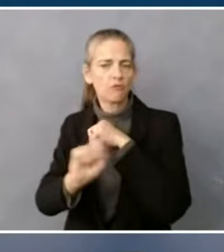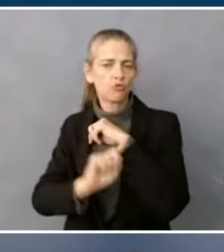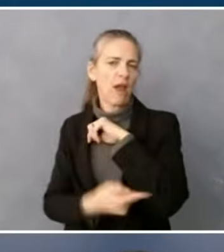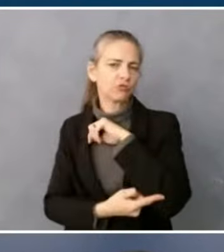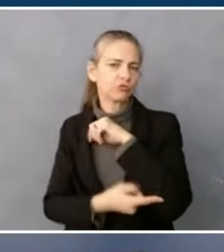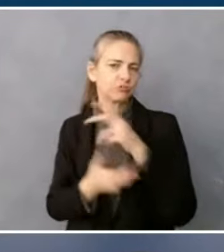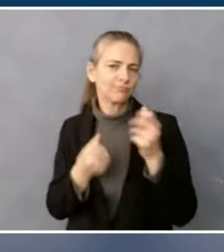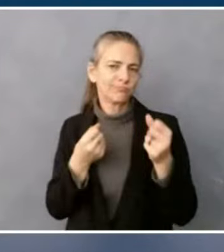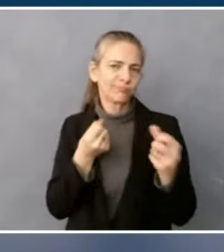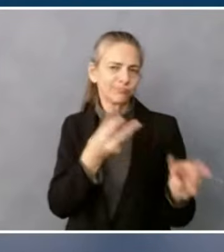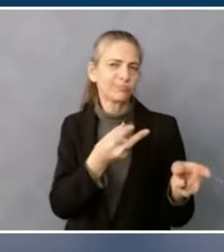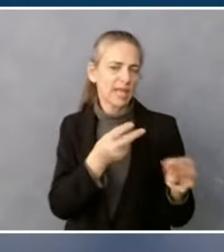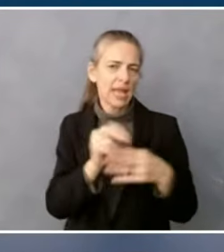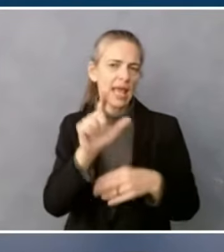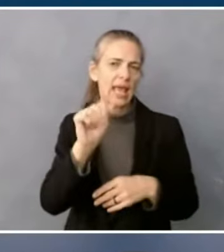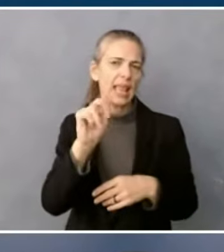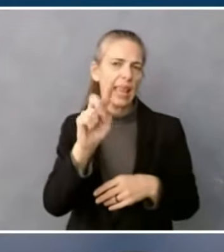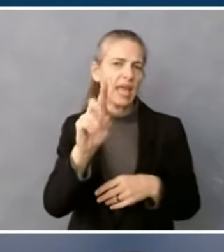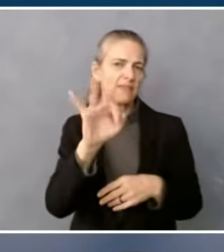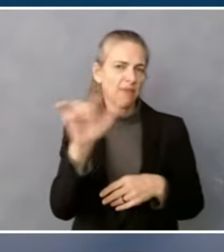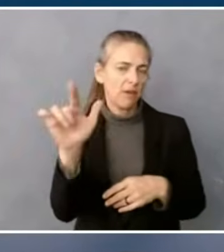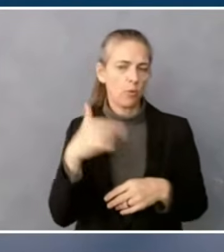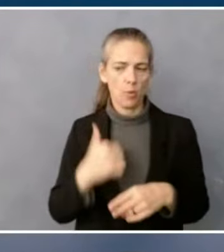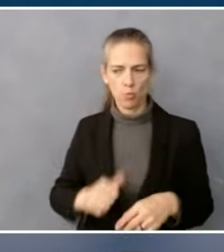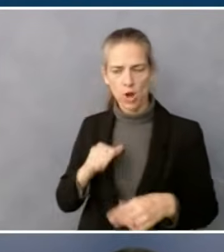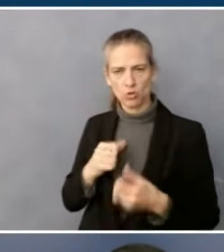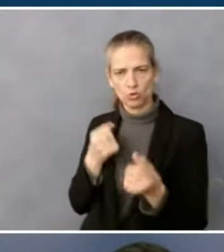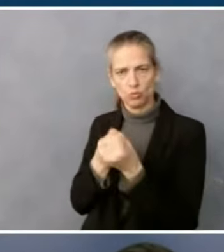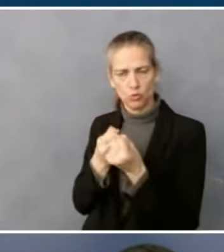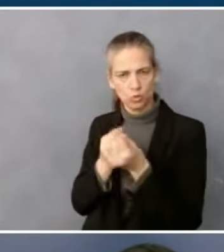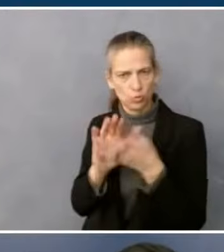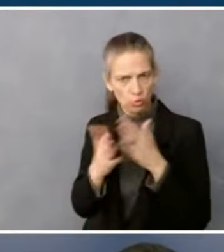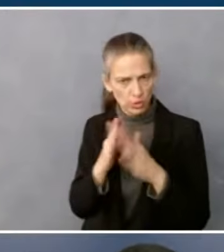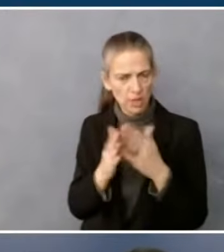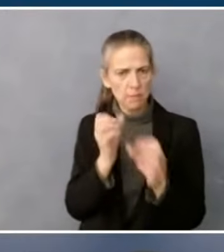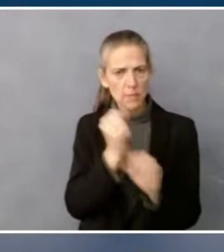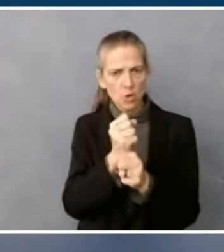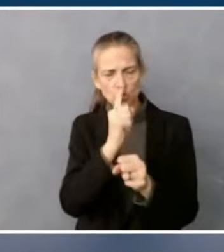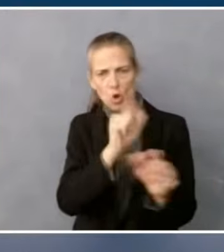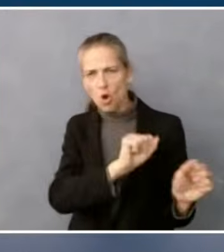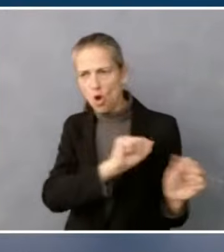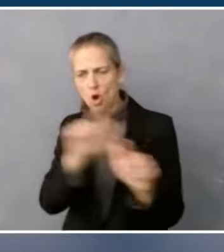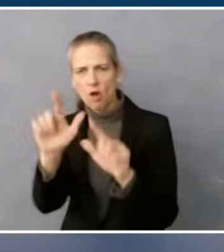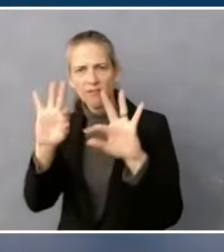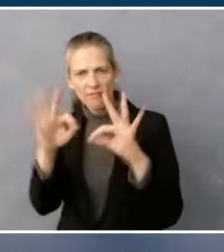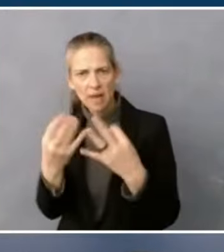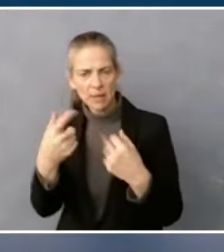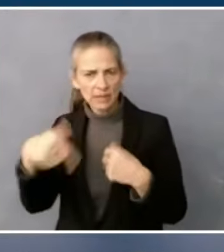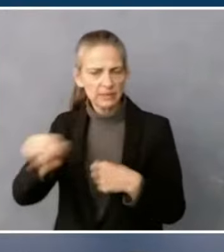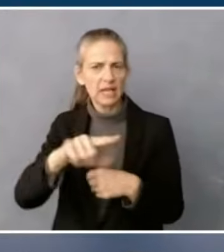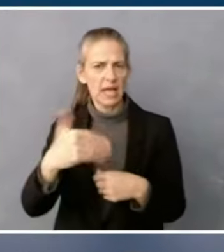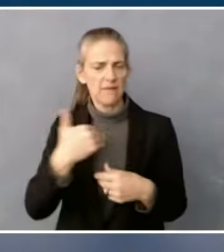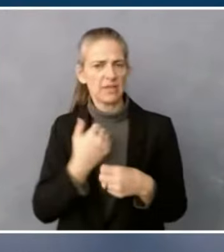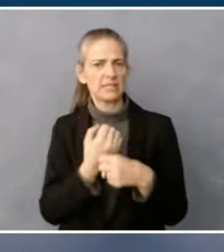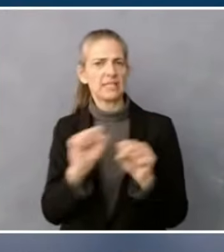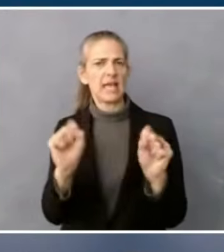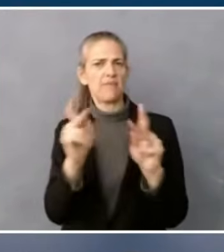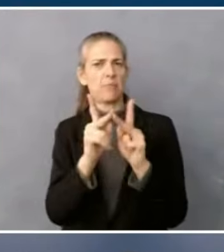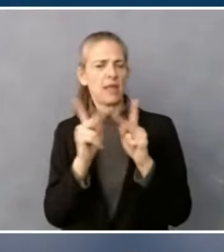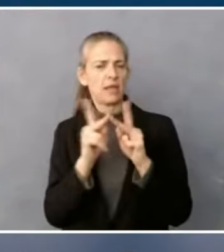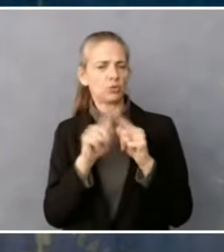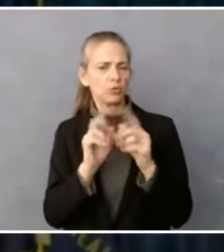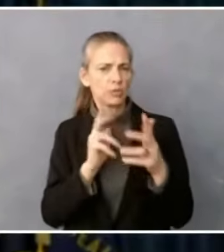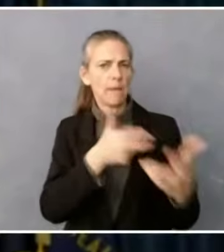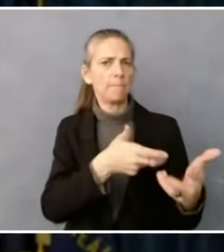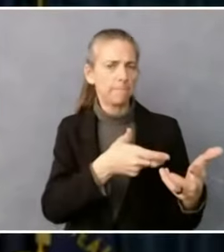Waste landfills. We're proud to support our local communities in making sure all of our families have a safe and clean place to